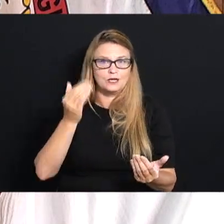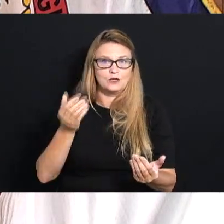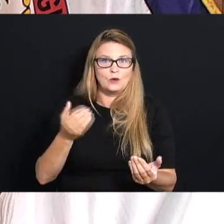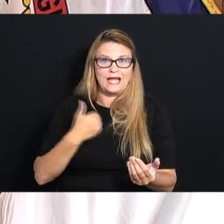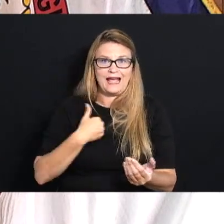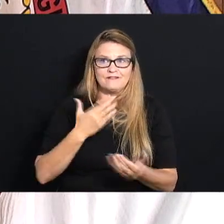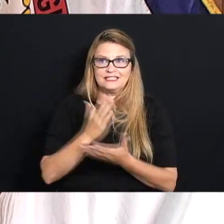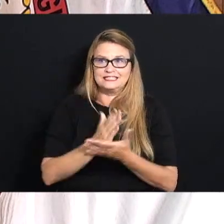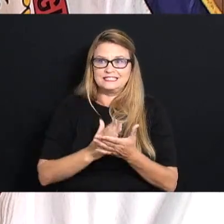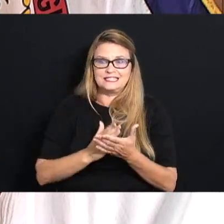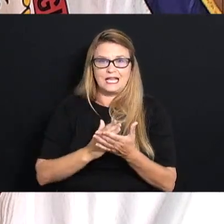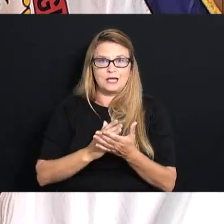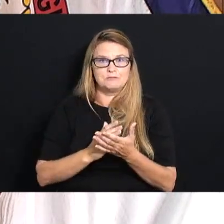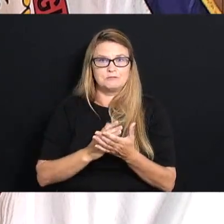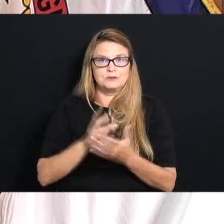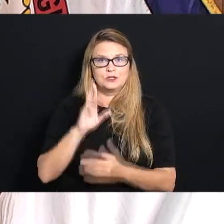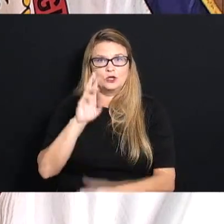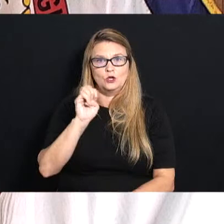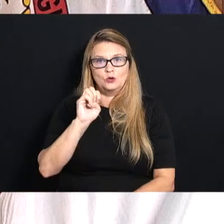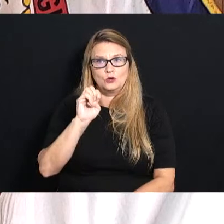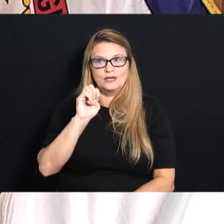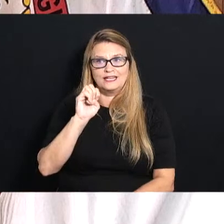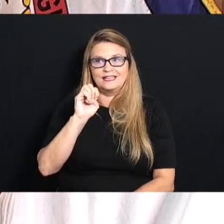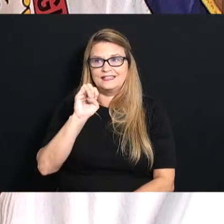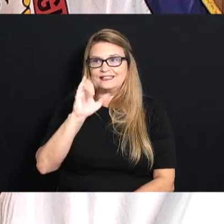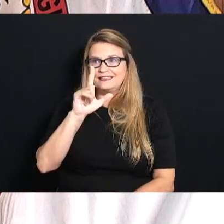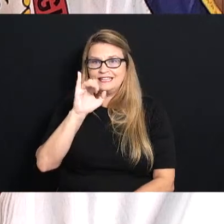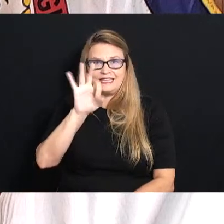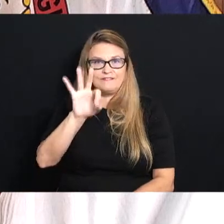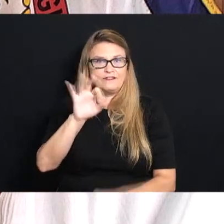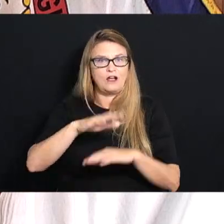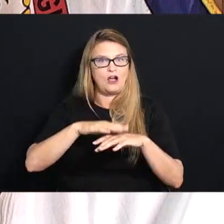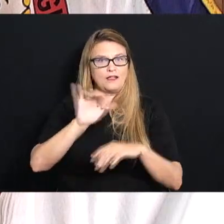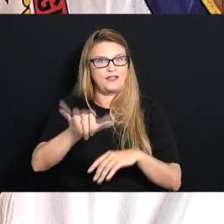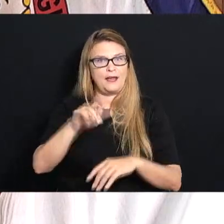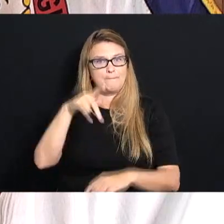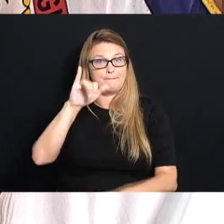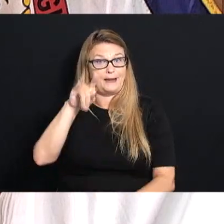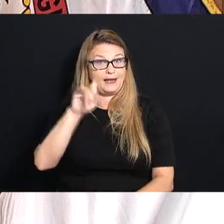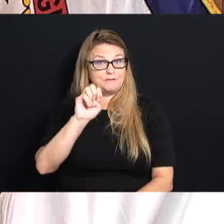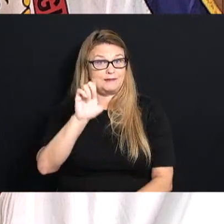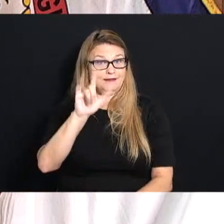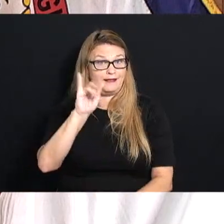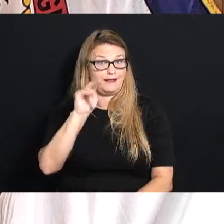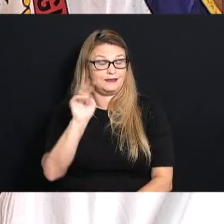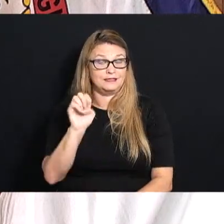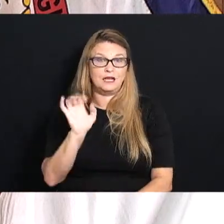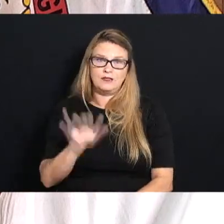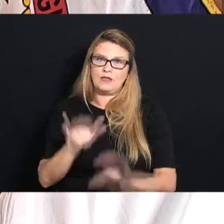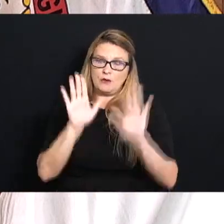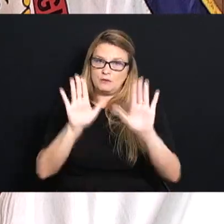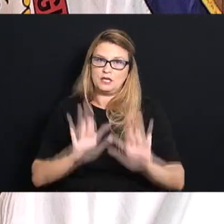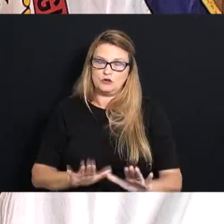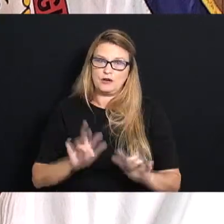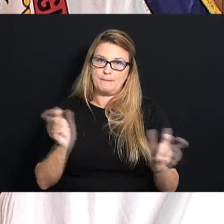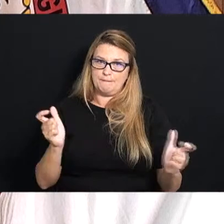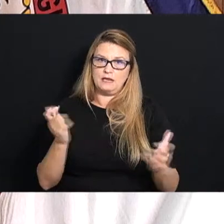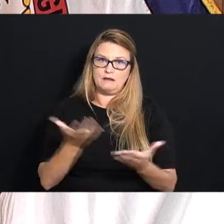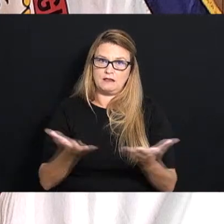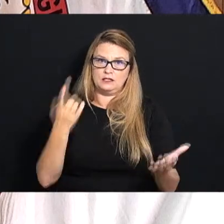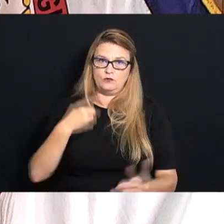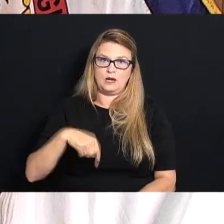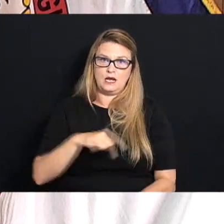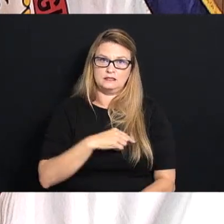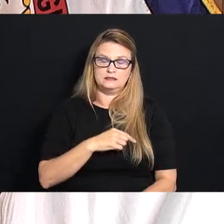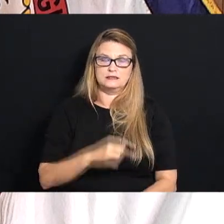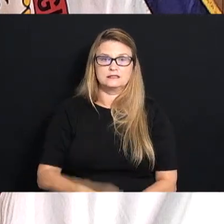reprieve and some relief on the Mountain Valley Pipeline, and that would be a big plus,